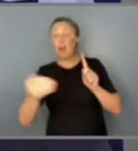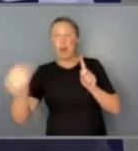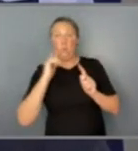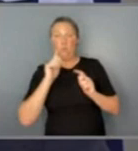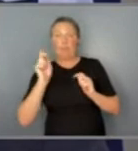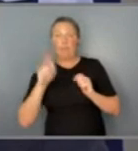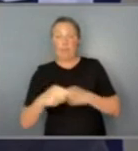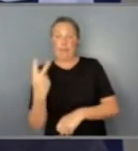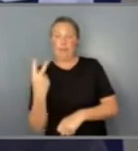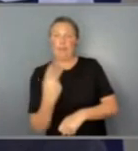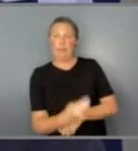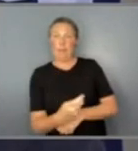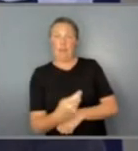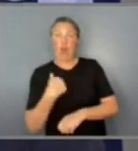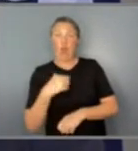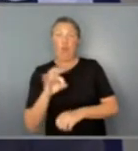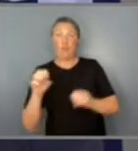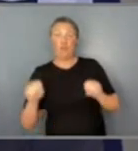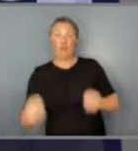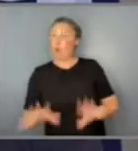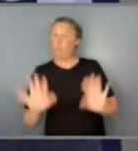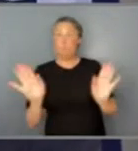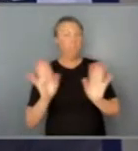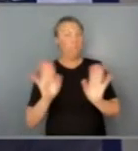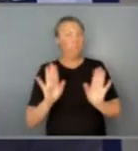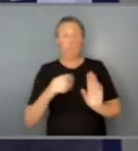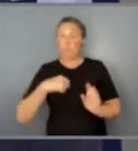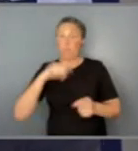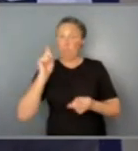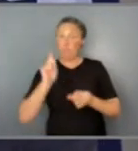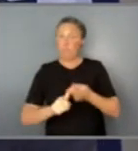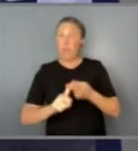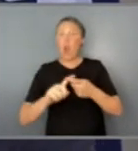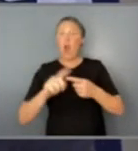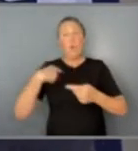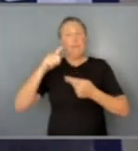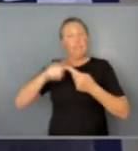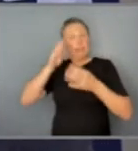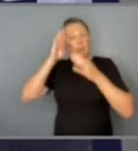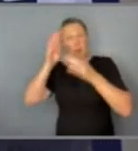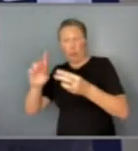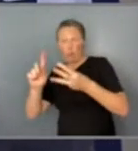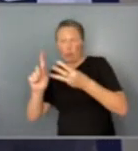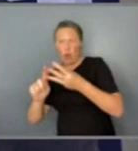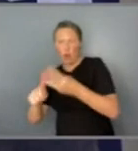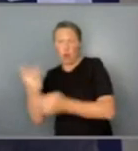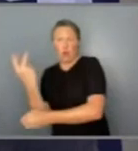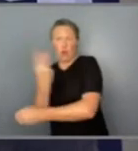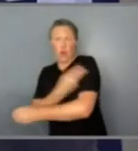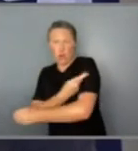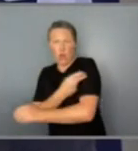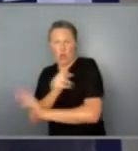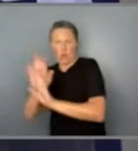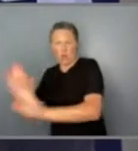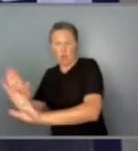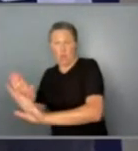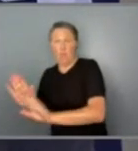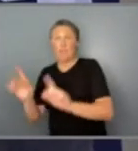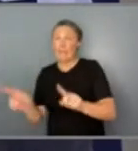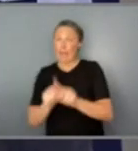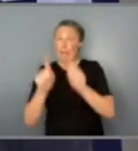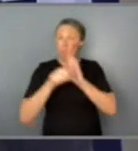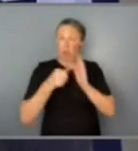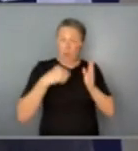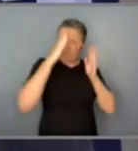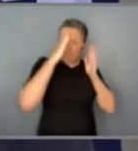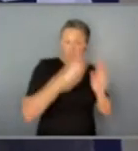is going to be pursued in parallel. That remains an incredibly important part of the vaccination program, and we're going to maintain